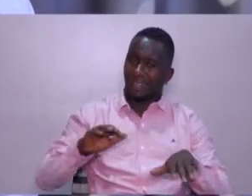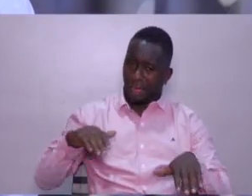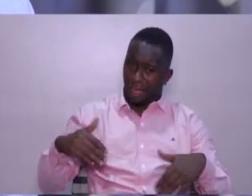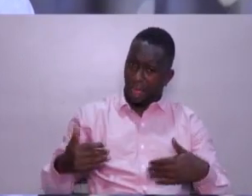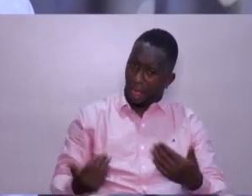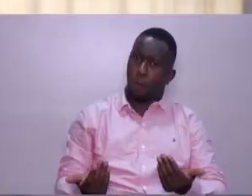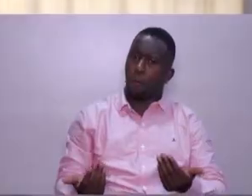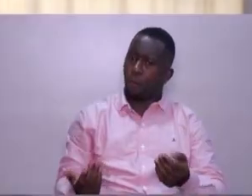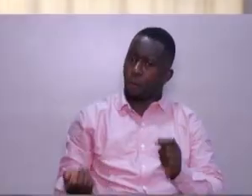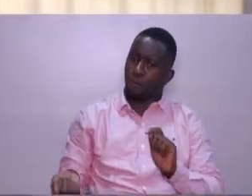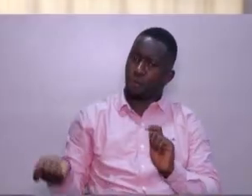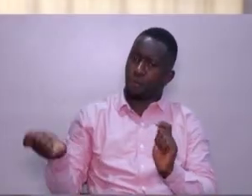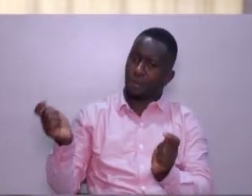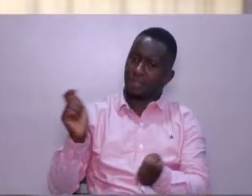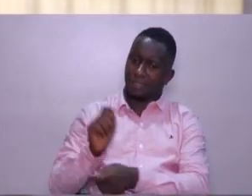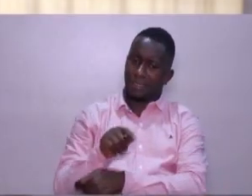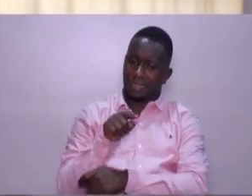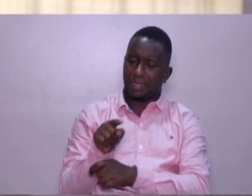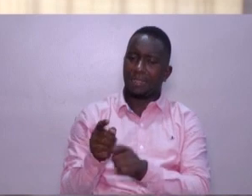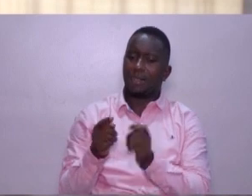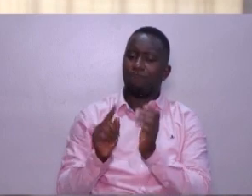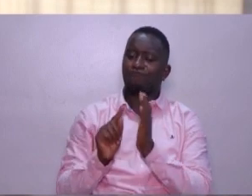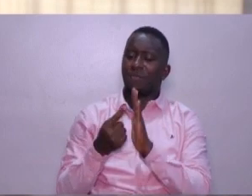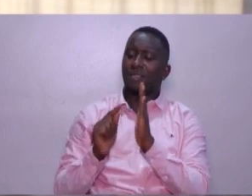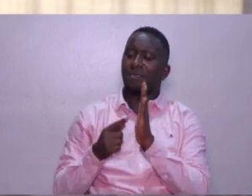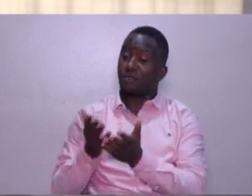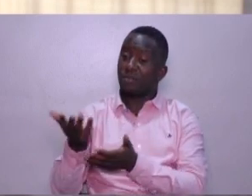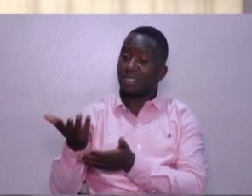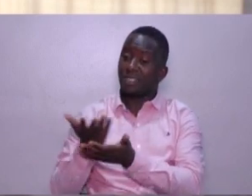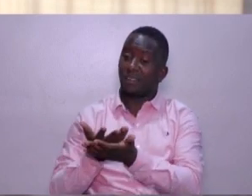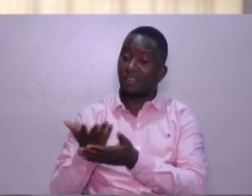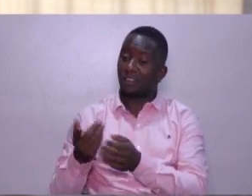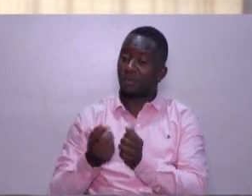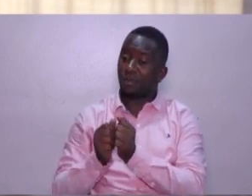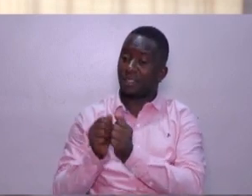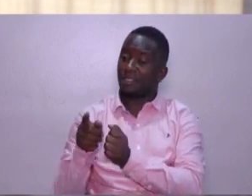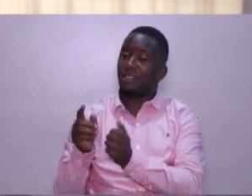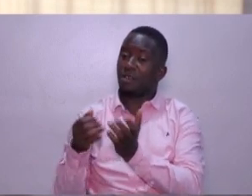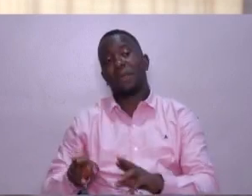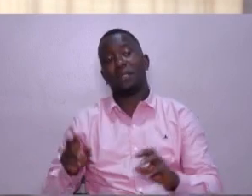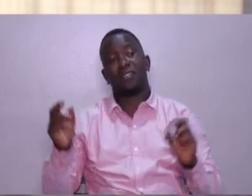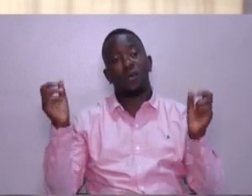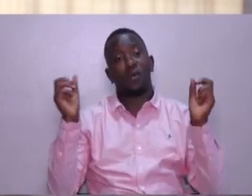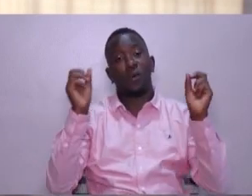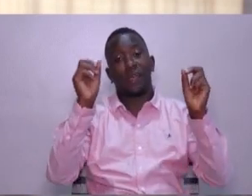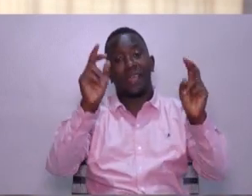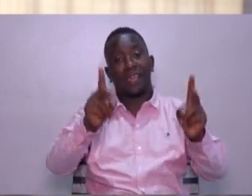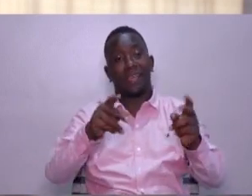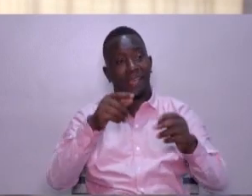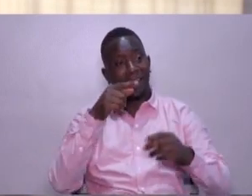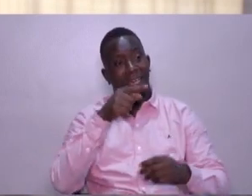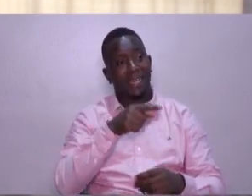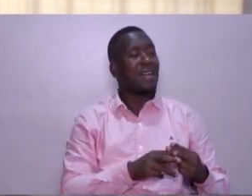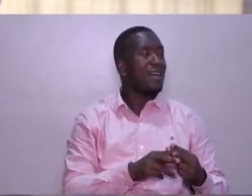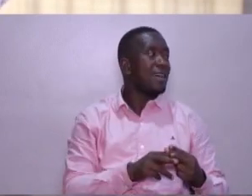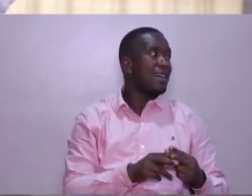the instructions that they must interact with the content in order to cause that learning to take place. That is the